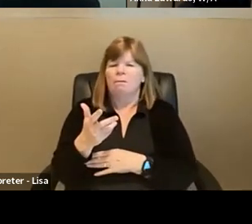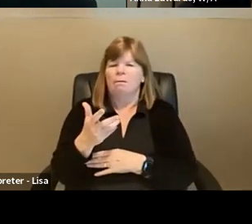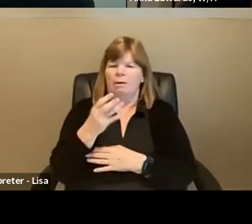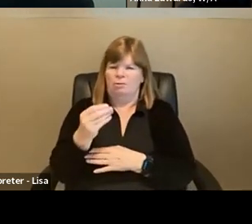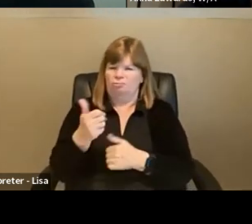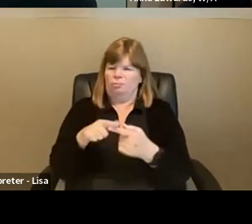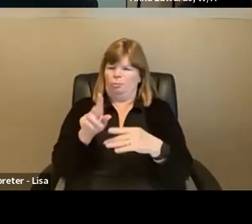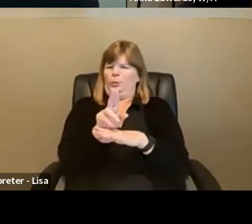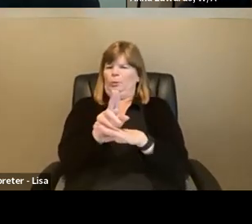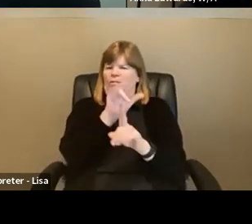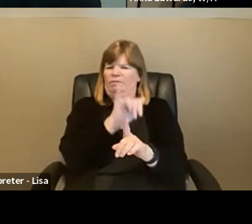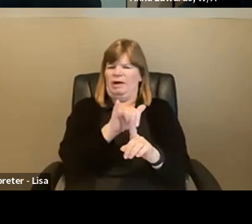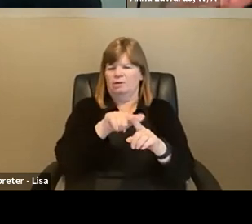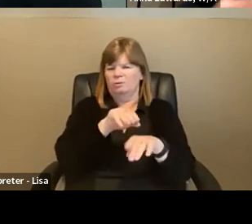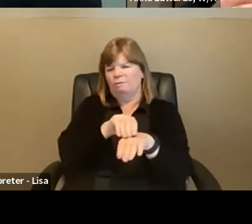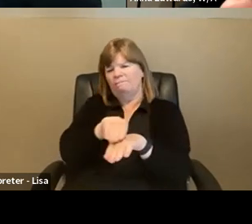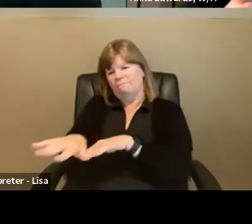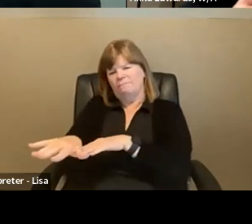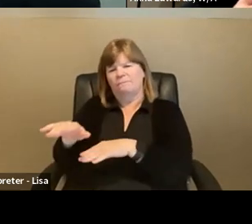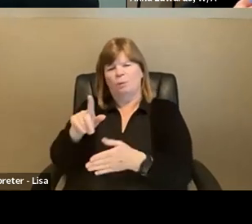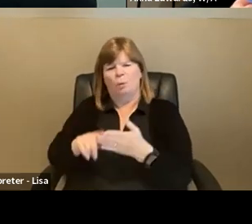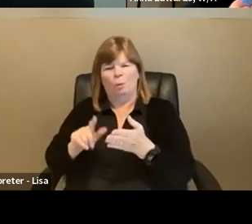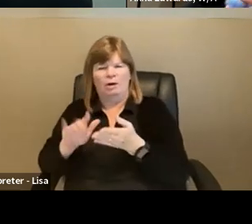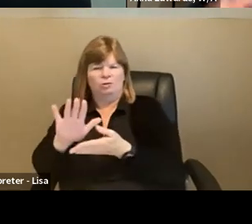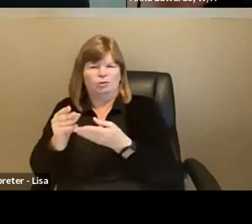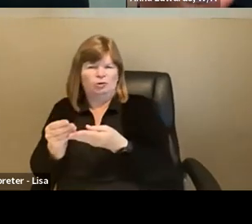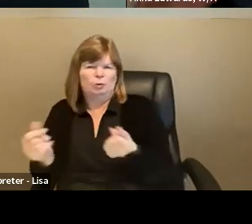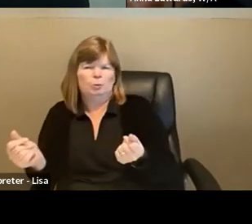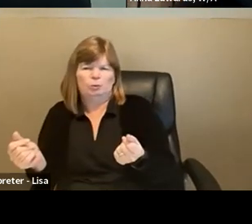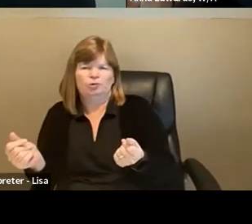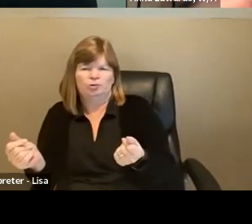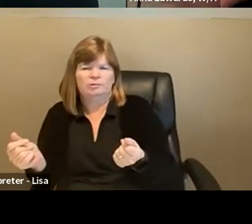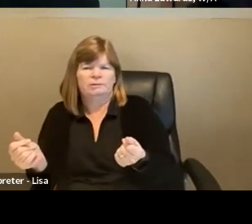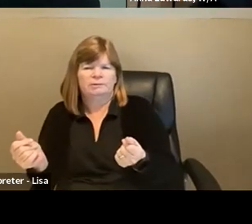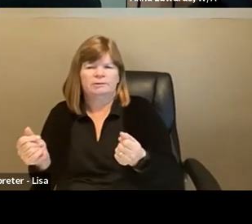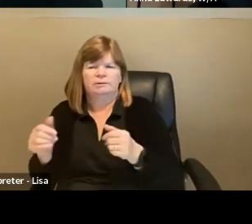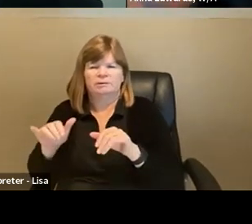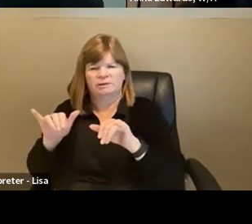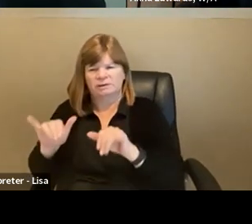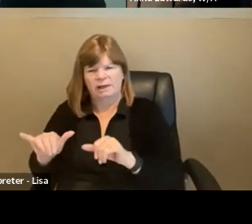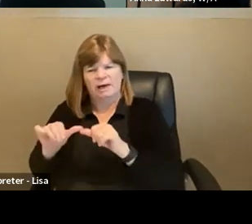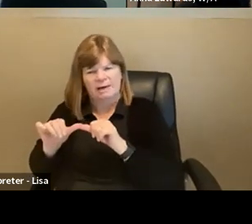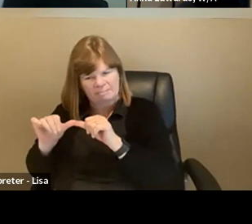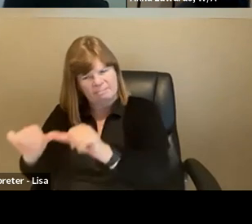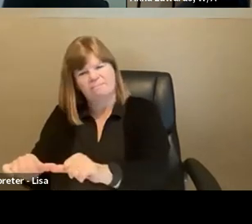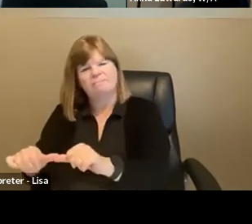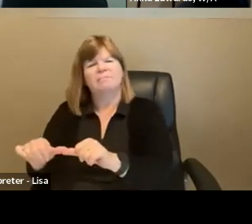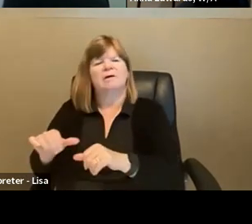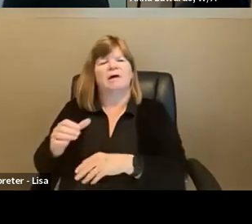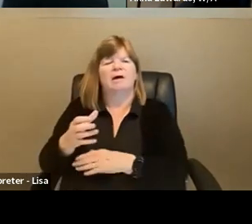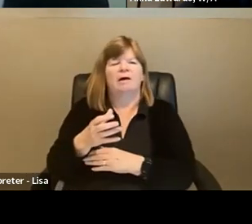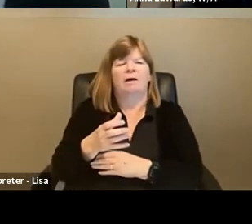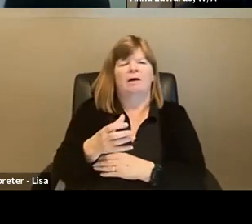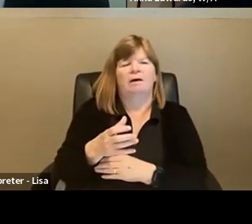use that to inform then what solutions kind of stay and persist and are